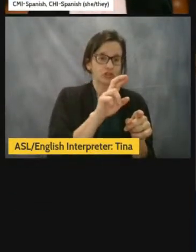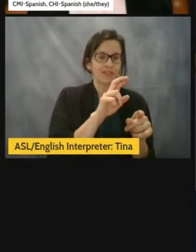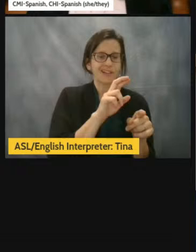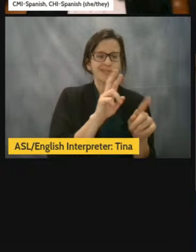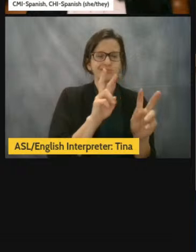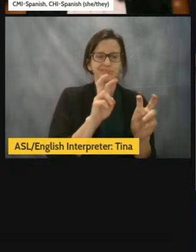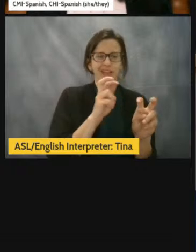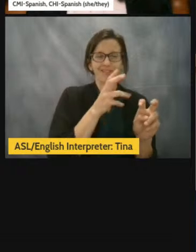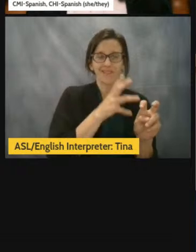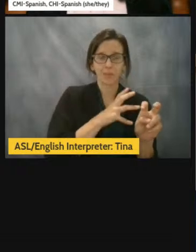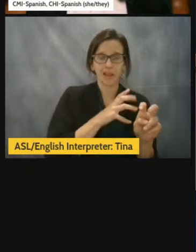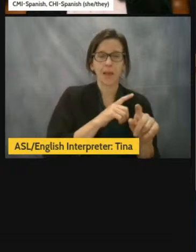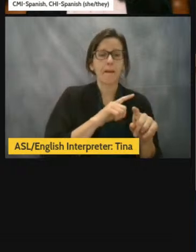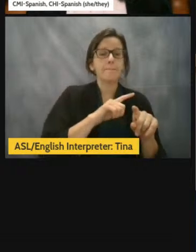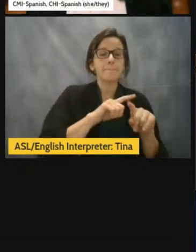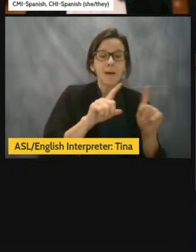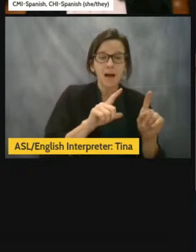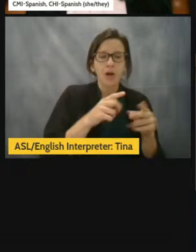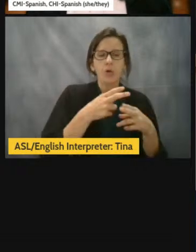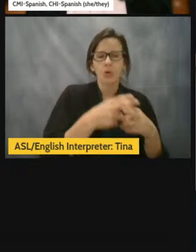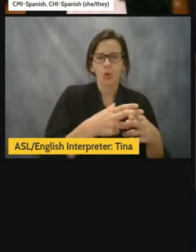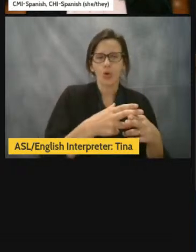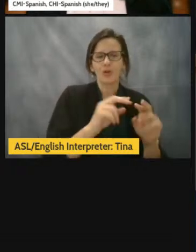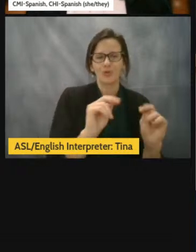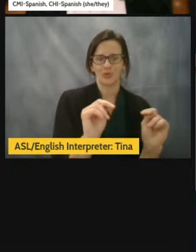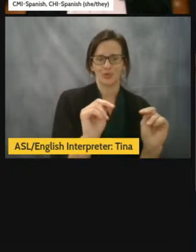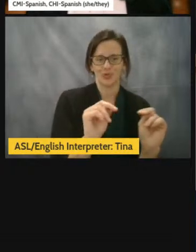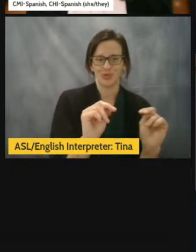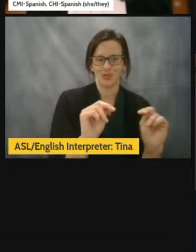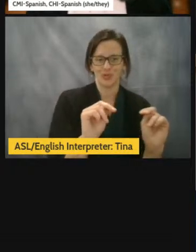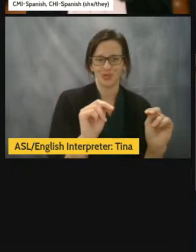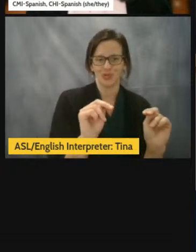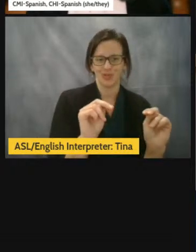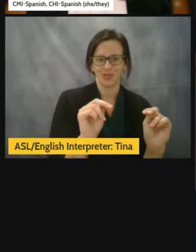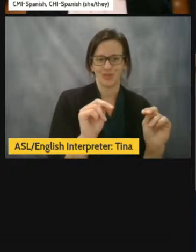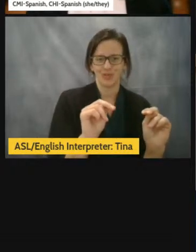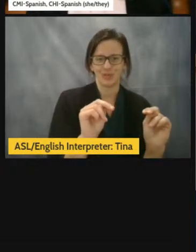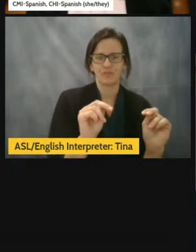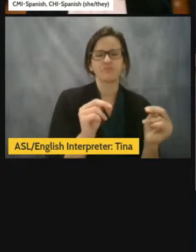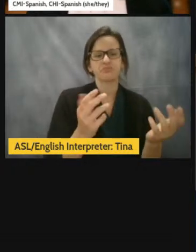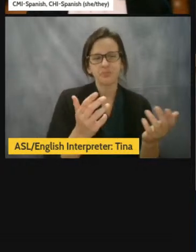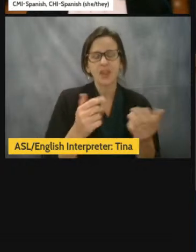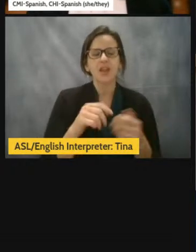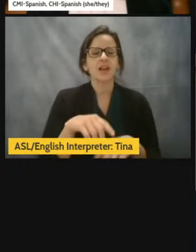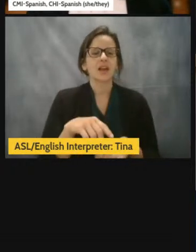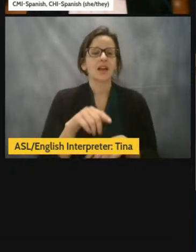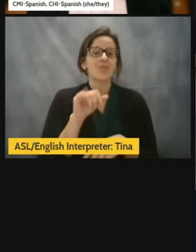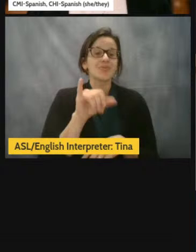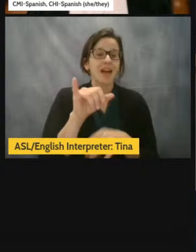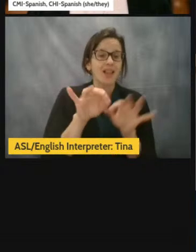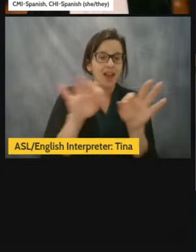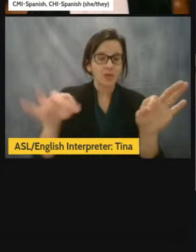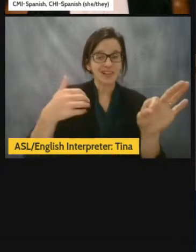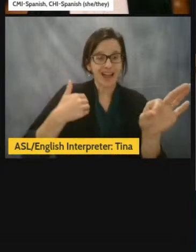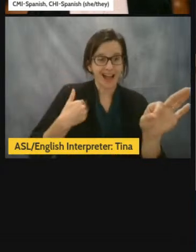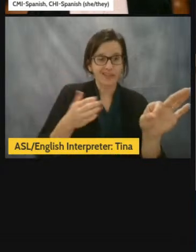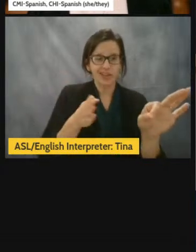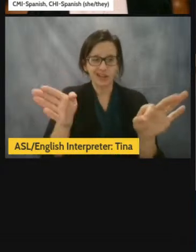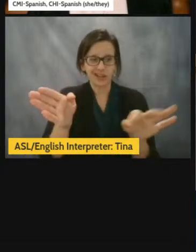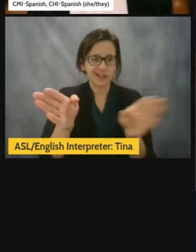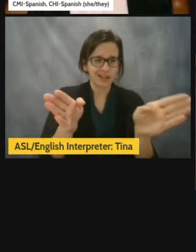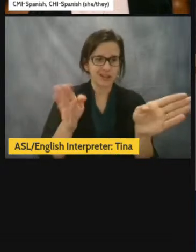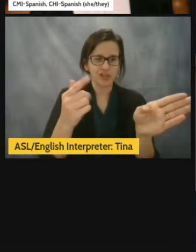okay? So there are some ways to work around this in gendered languages, and I will say that the UN's